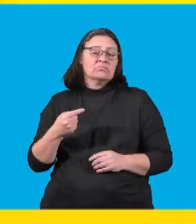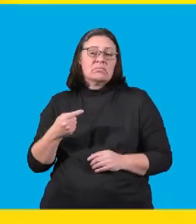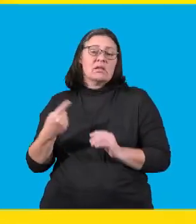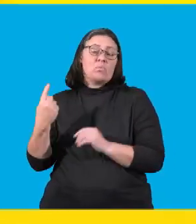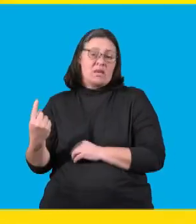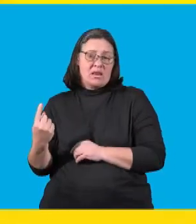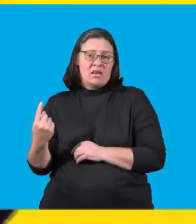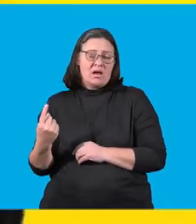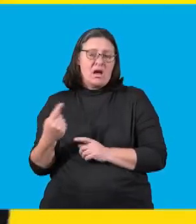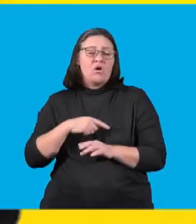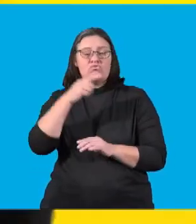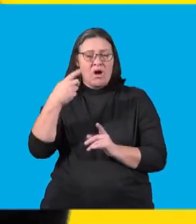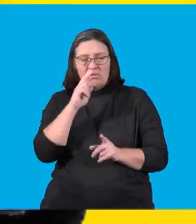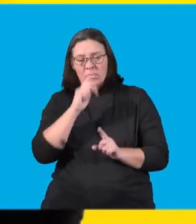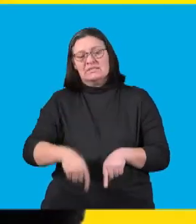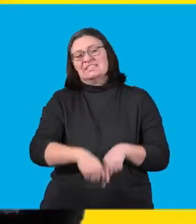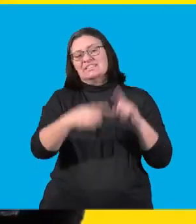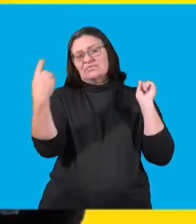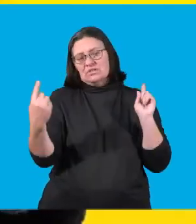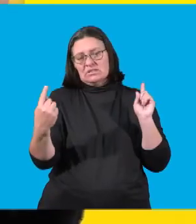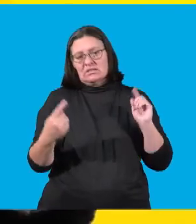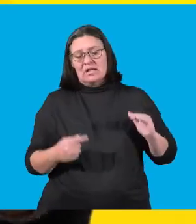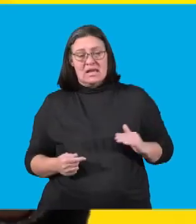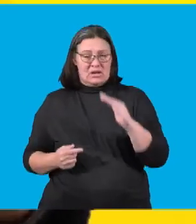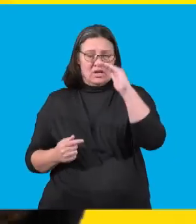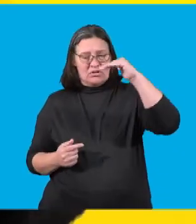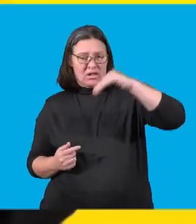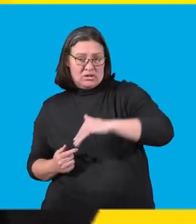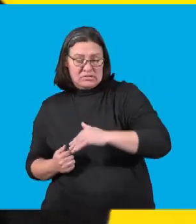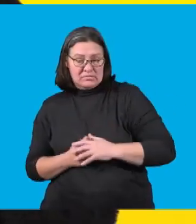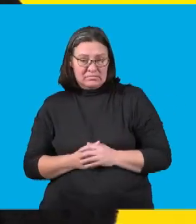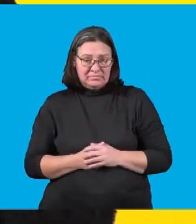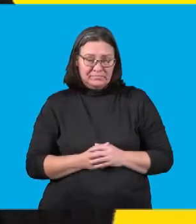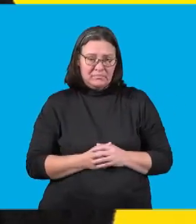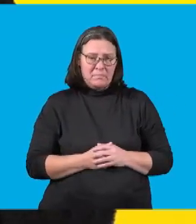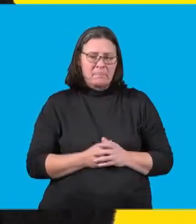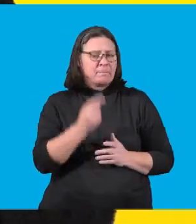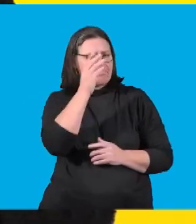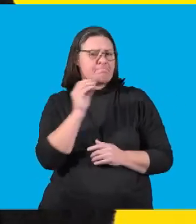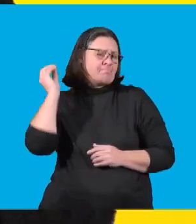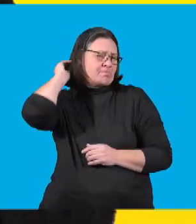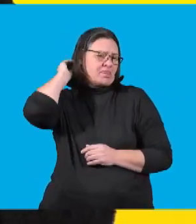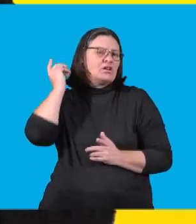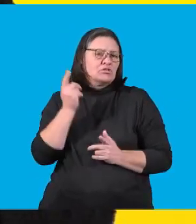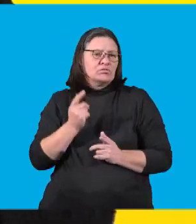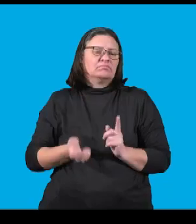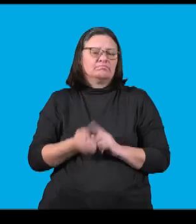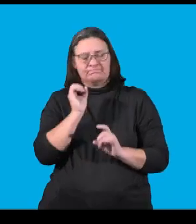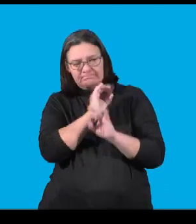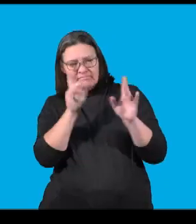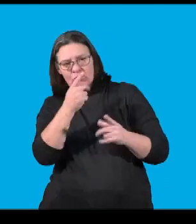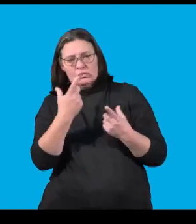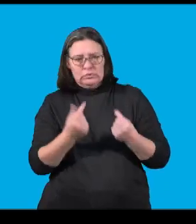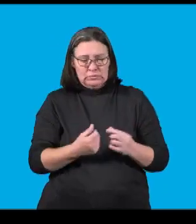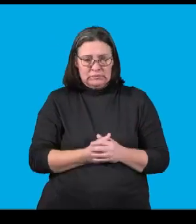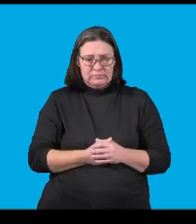is equal to -1, the graph may even have a completely different inclination, okay? So it's just something to bear in mind and a way to visualize